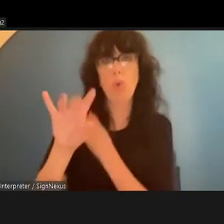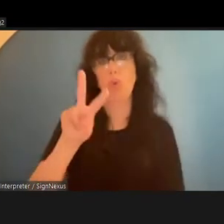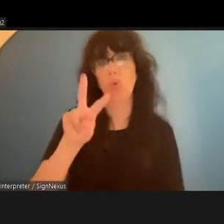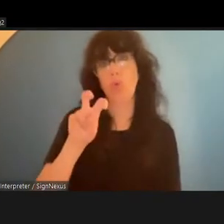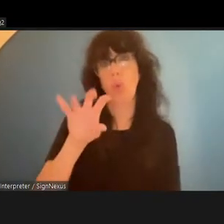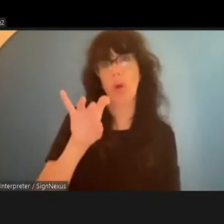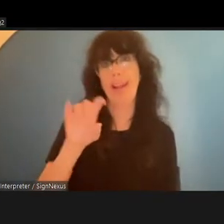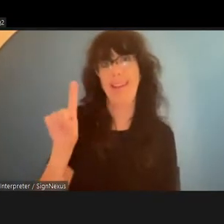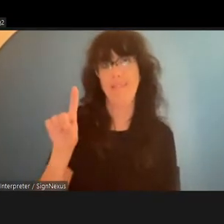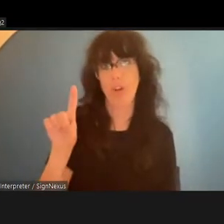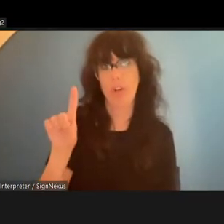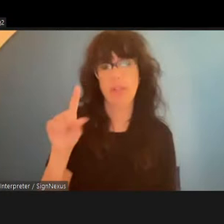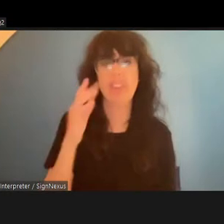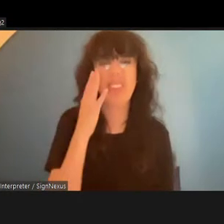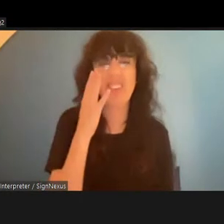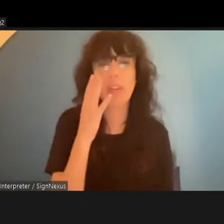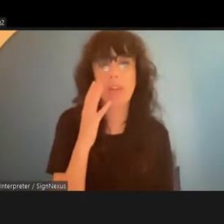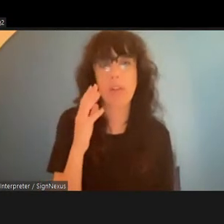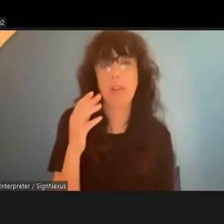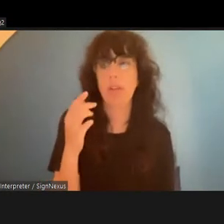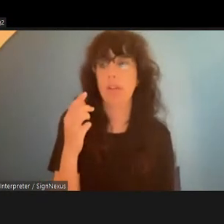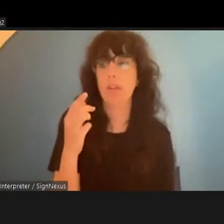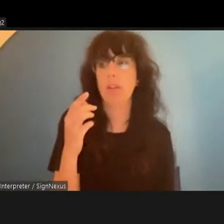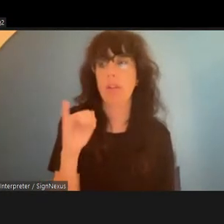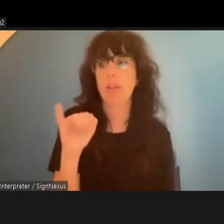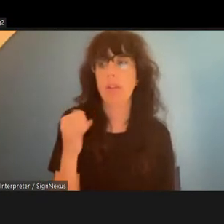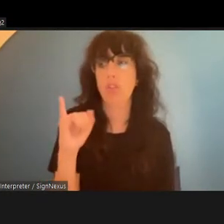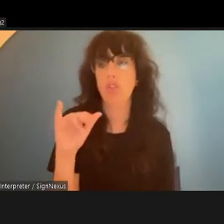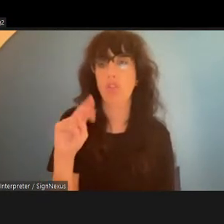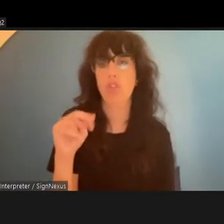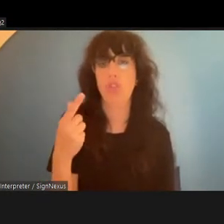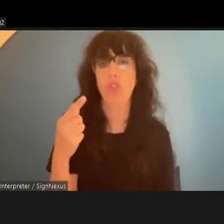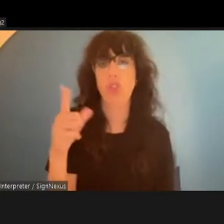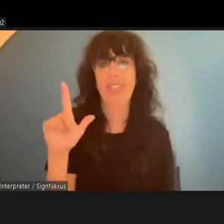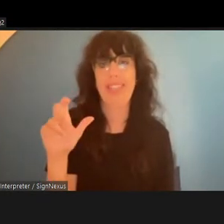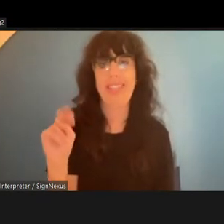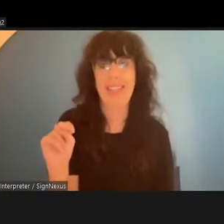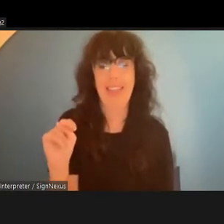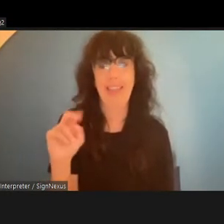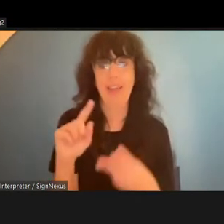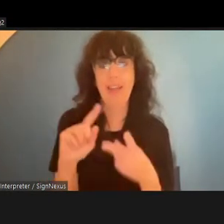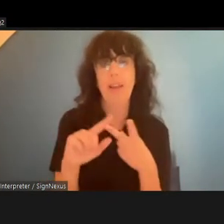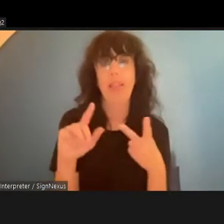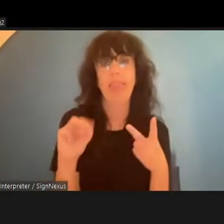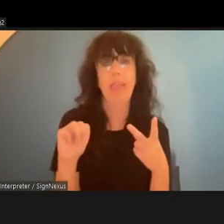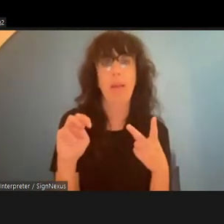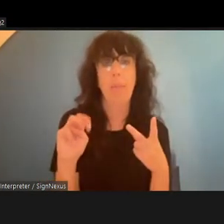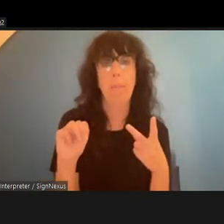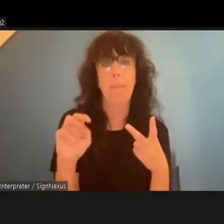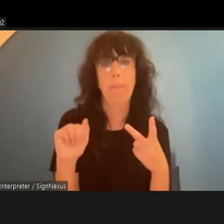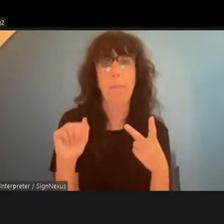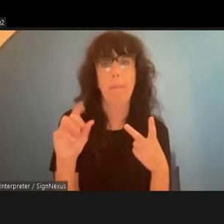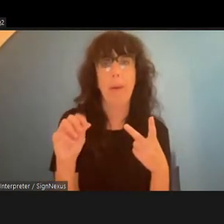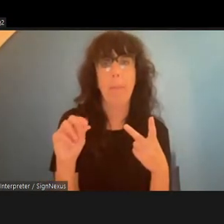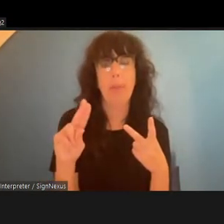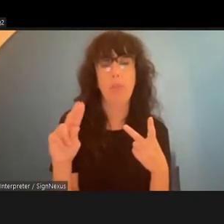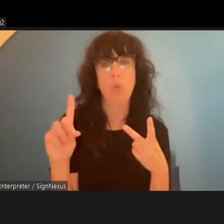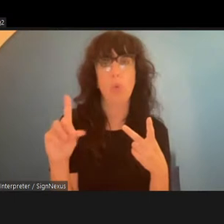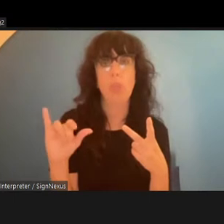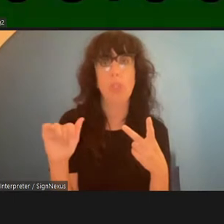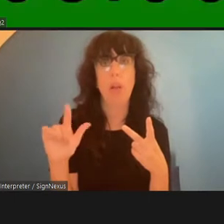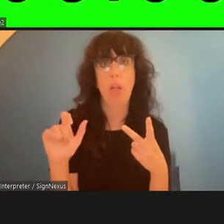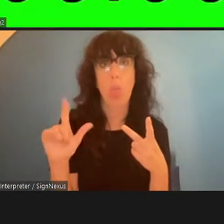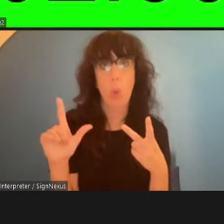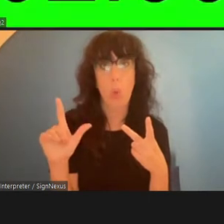on the list is jin chang lin followed by mamadou diallo hello can you hear